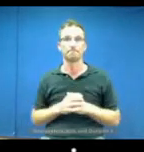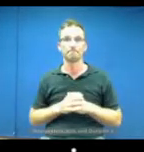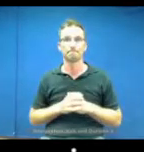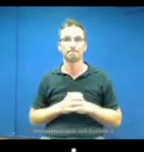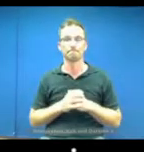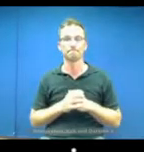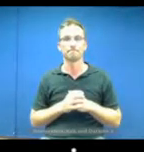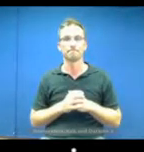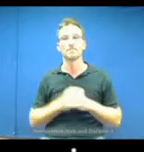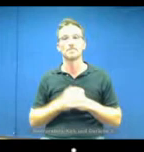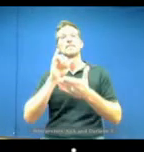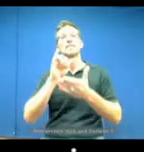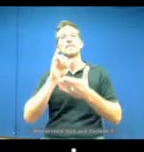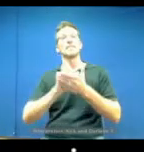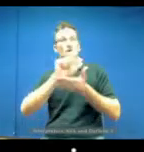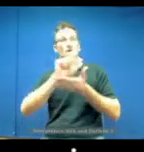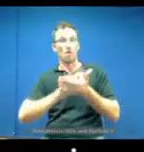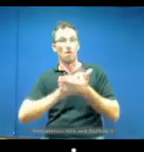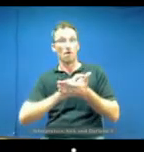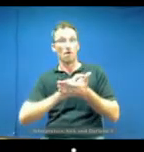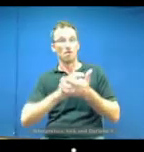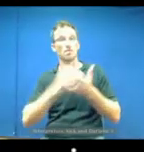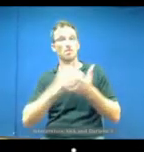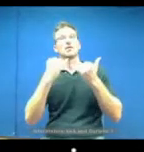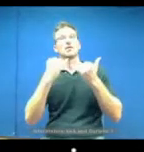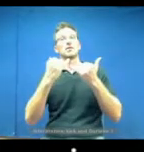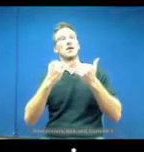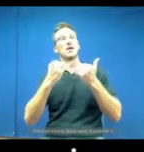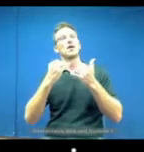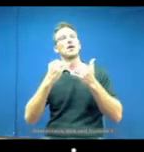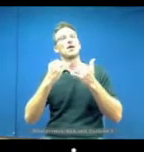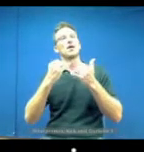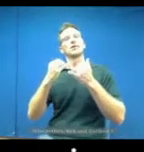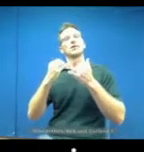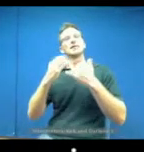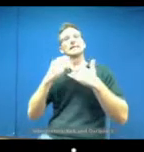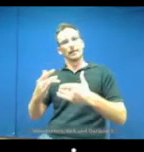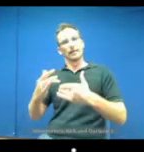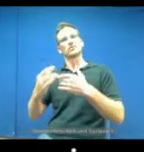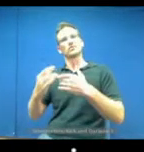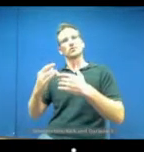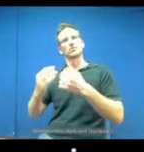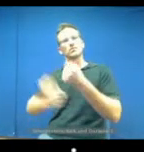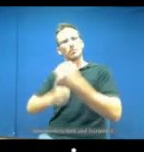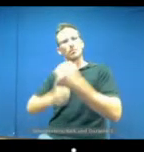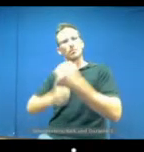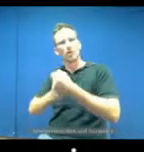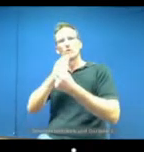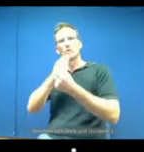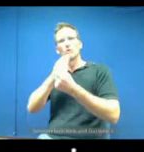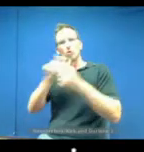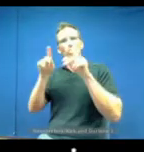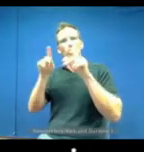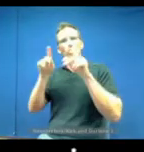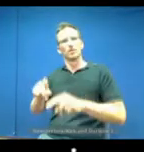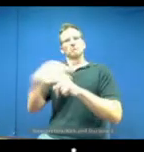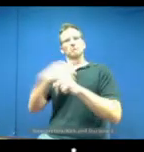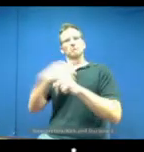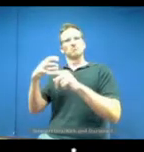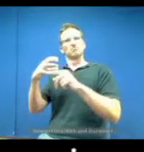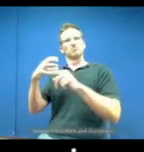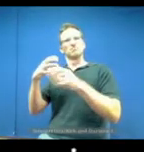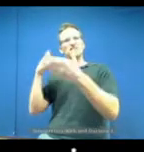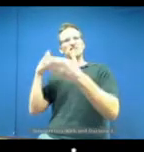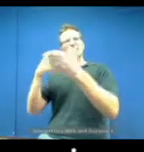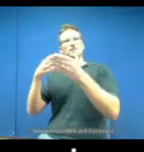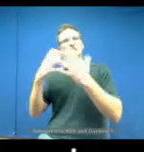That public policy favors the initial protection of the petitioner, the person seeking protection. So